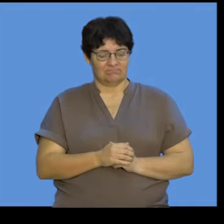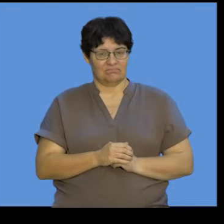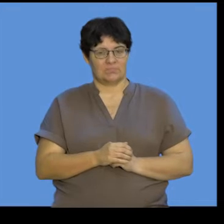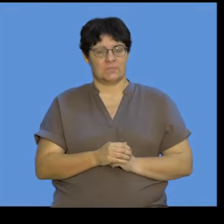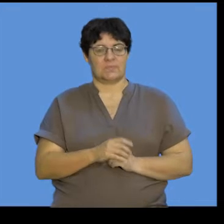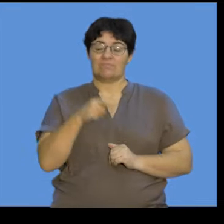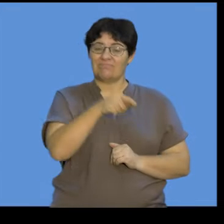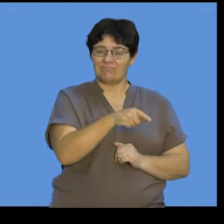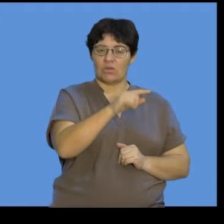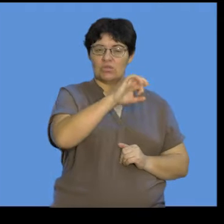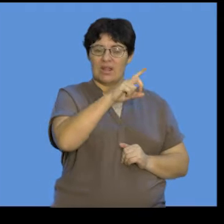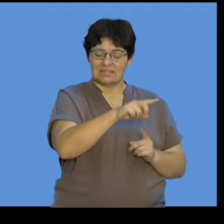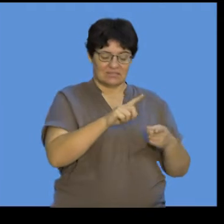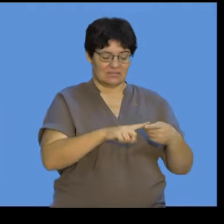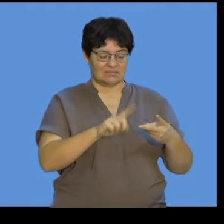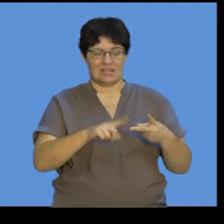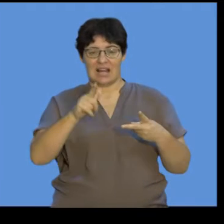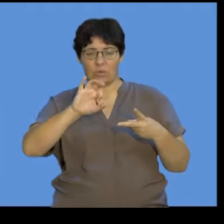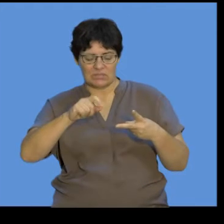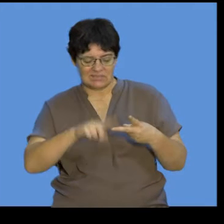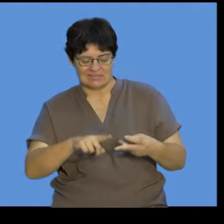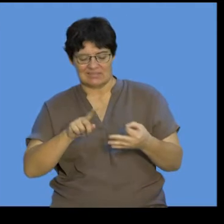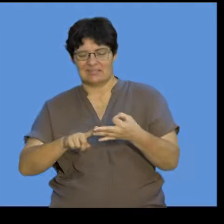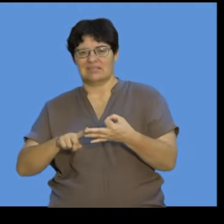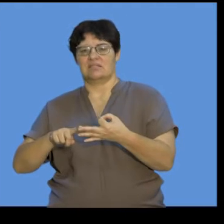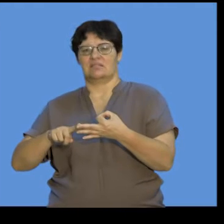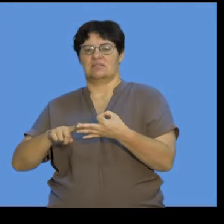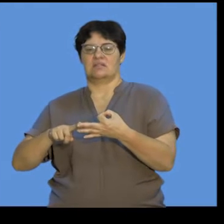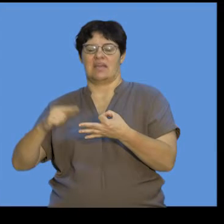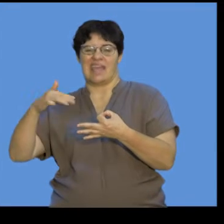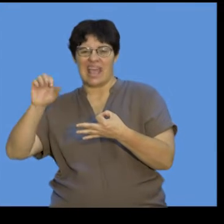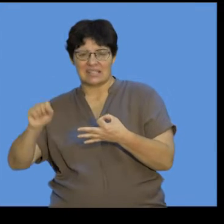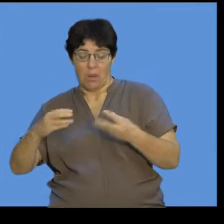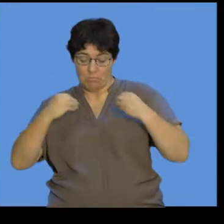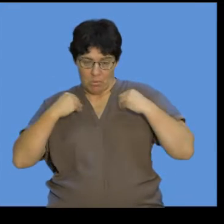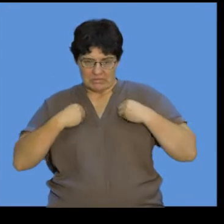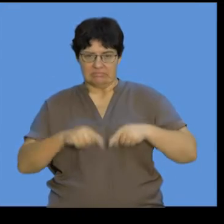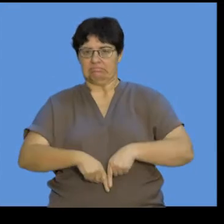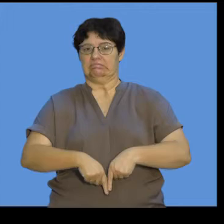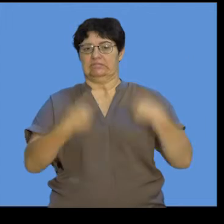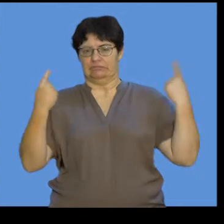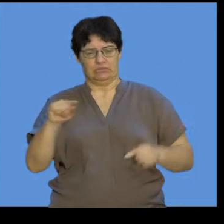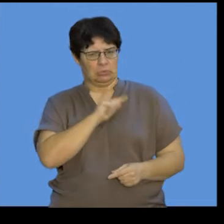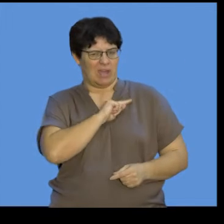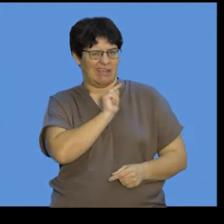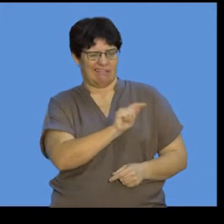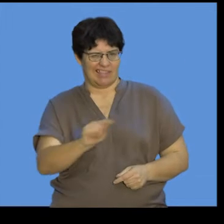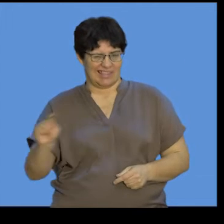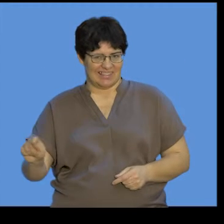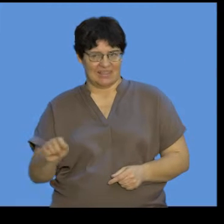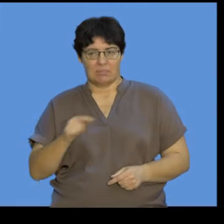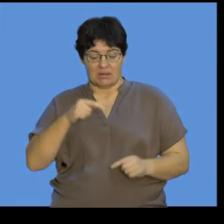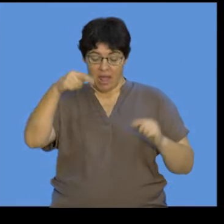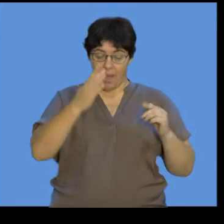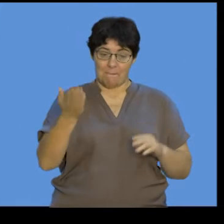solids, liquids, and gases, have got different properties altogether. So this relates actually to the physical